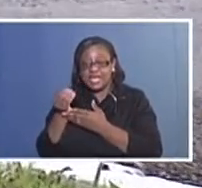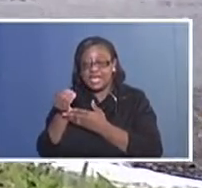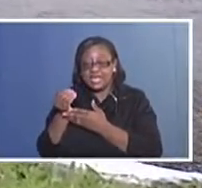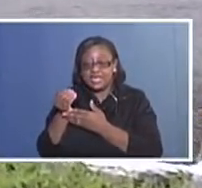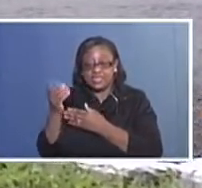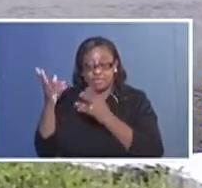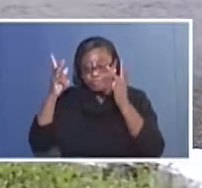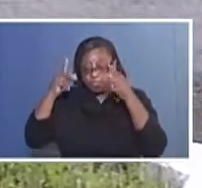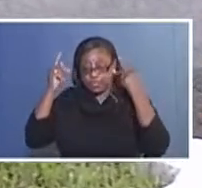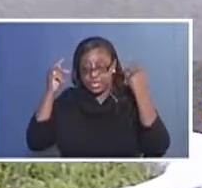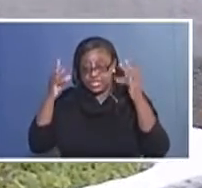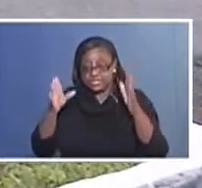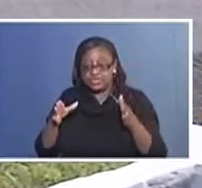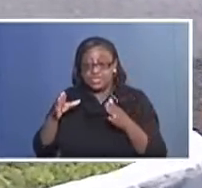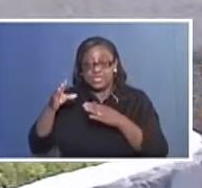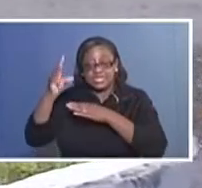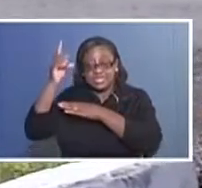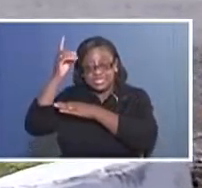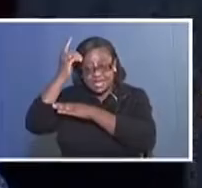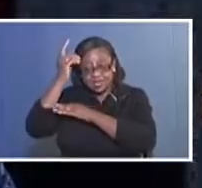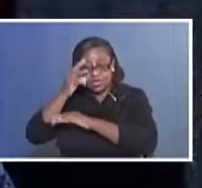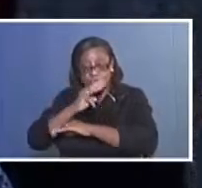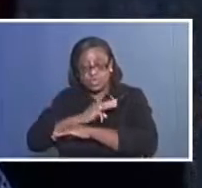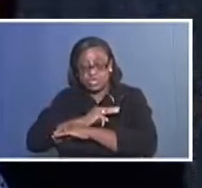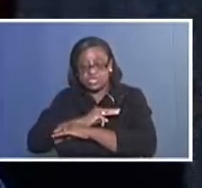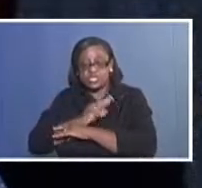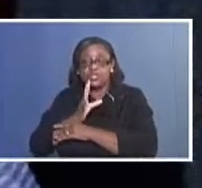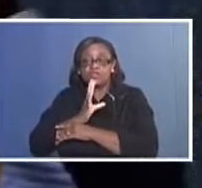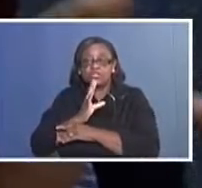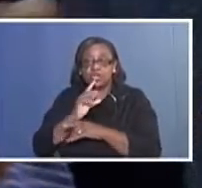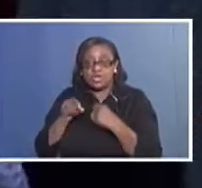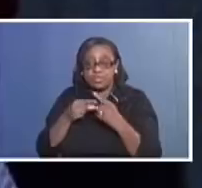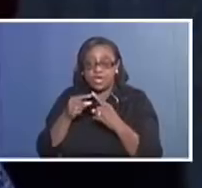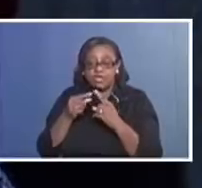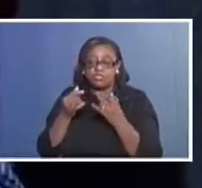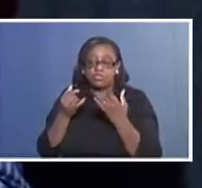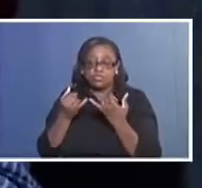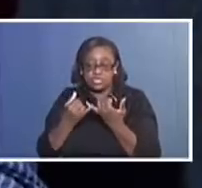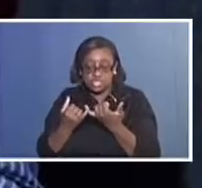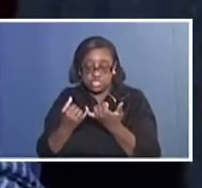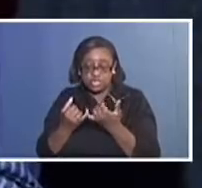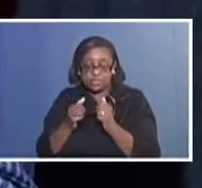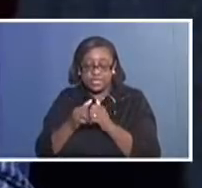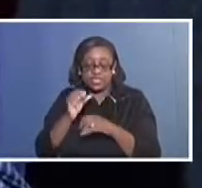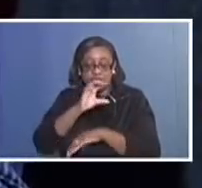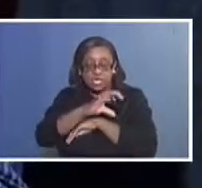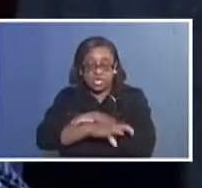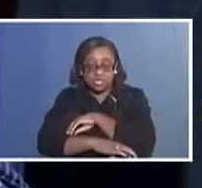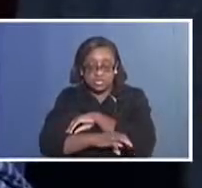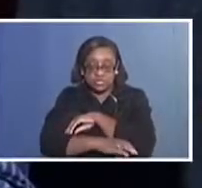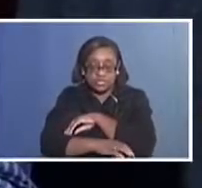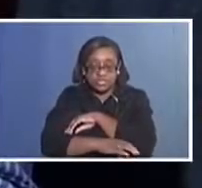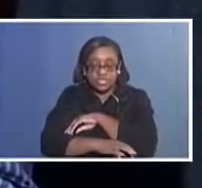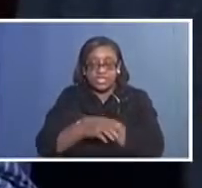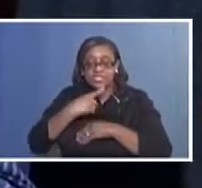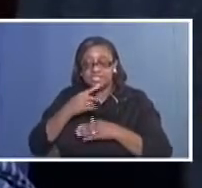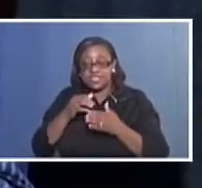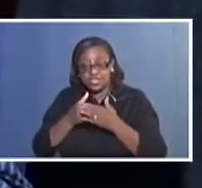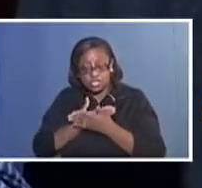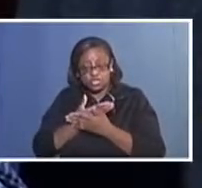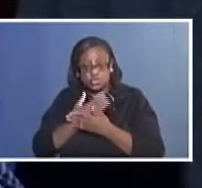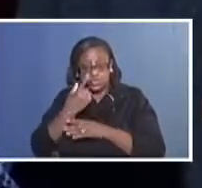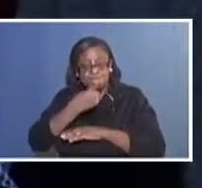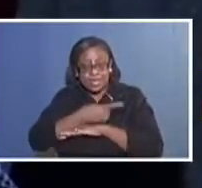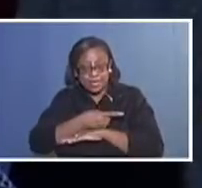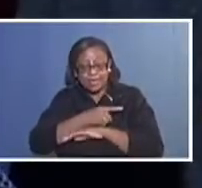Allied Workers Union, Darren Woods, is applauding labor relations in the country. The memo probably went out that it's a new day, but